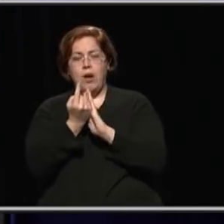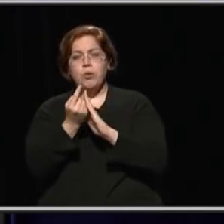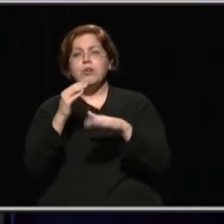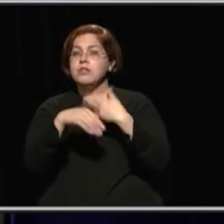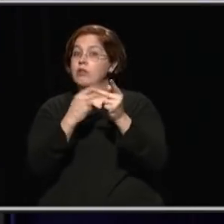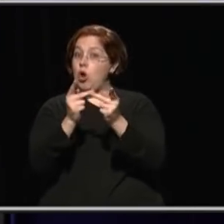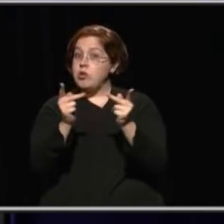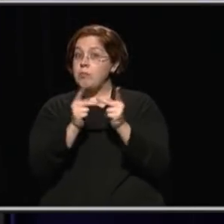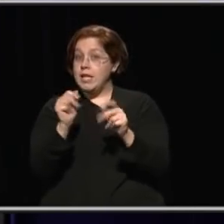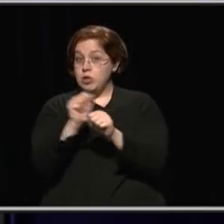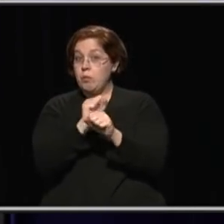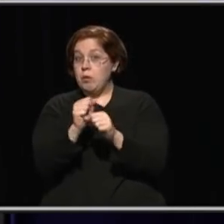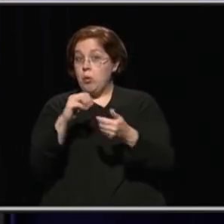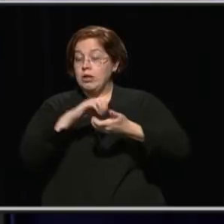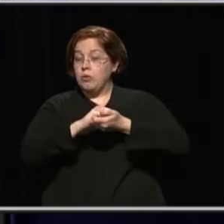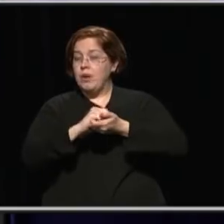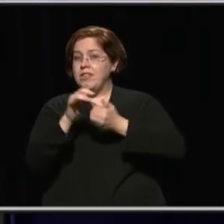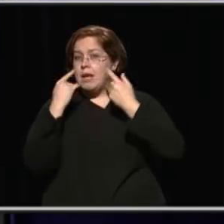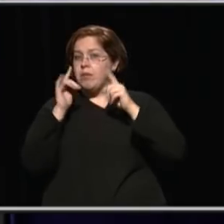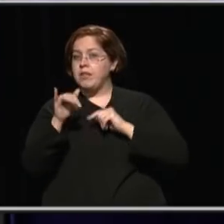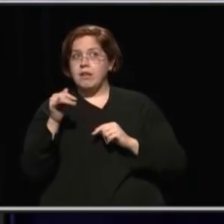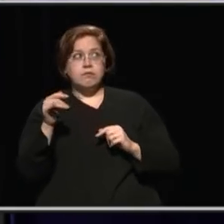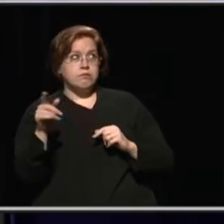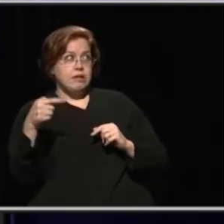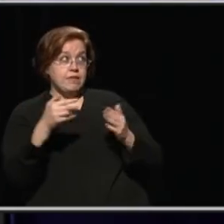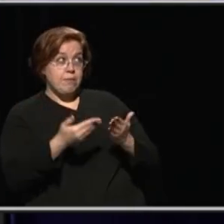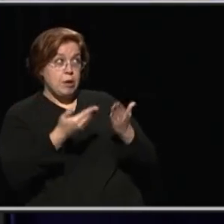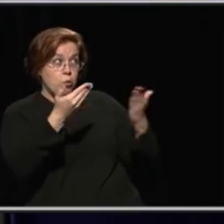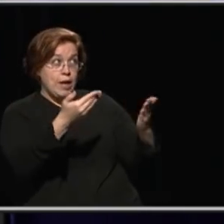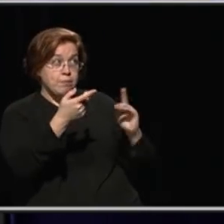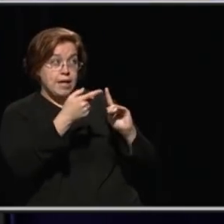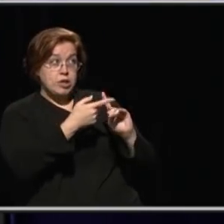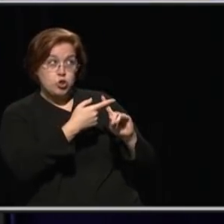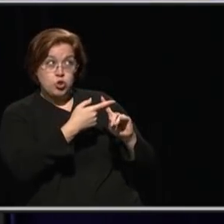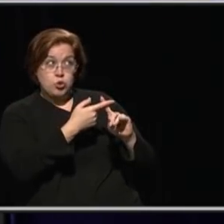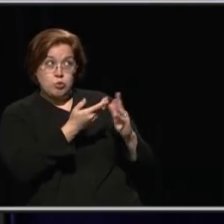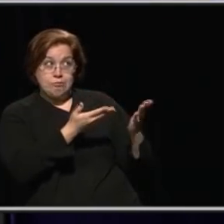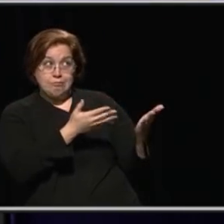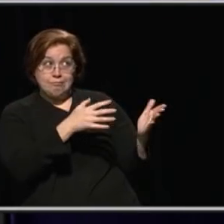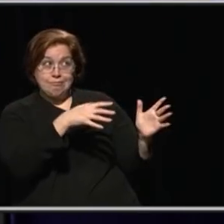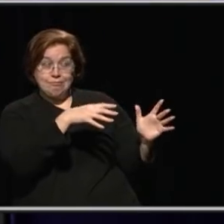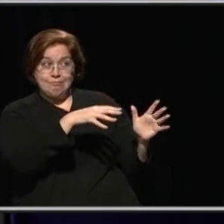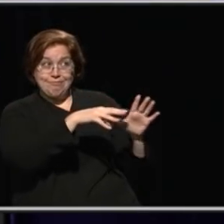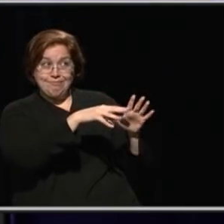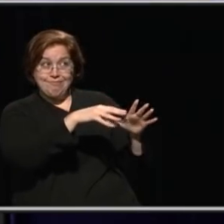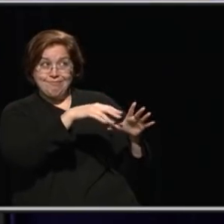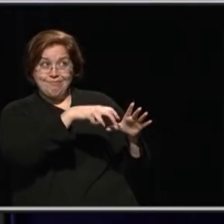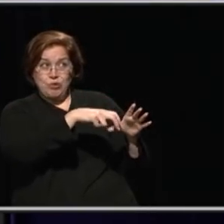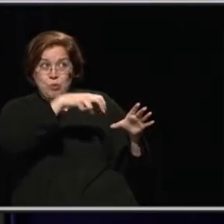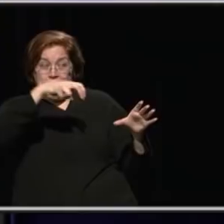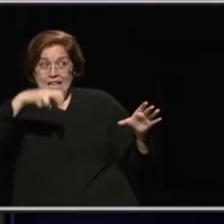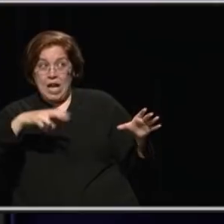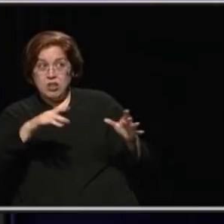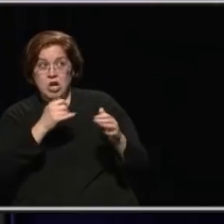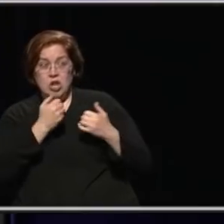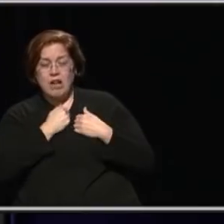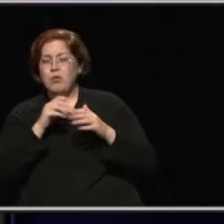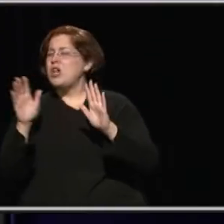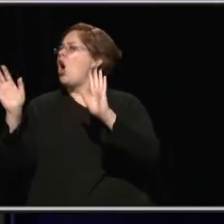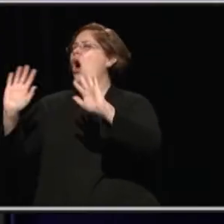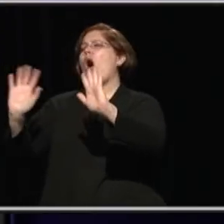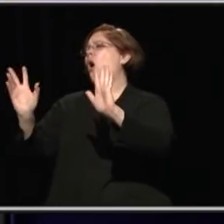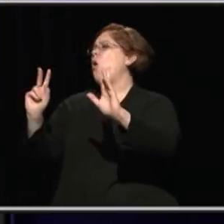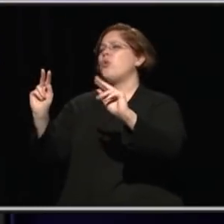we've been working with have done that. Have they been recommended to maybe take out some of their loved ones? Is that a recommendation from them? Oh, no,